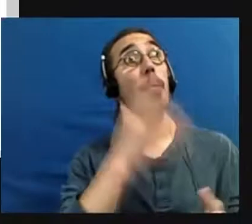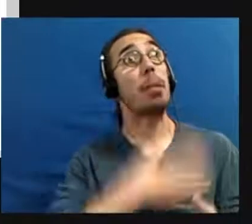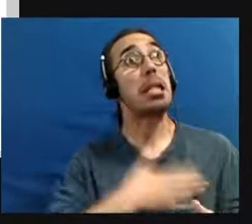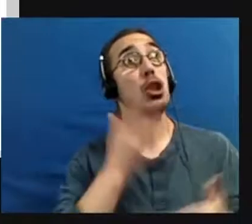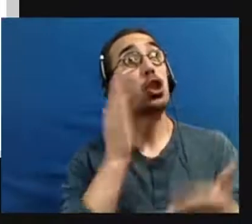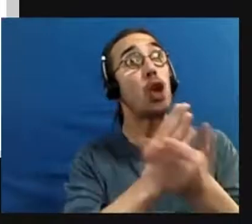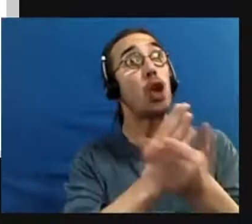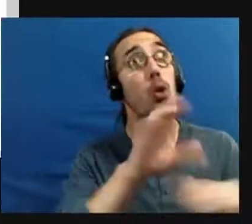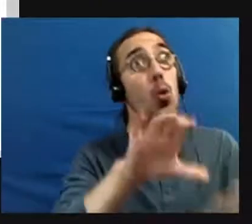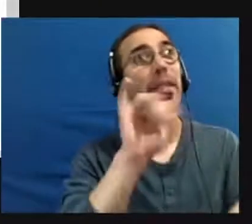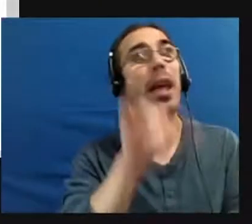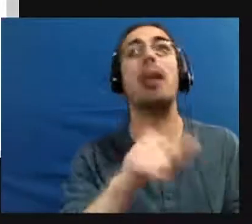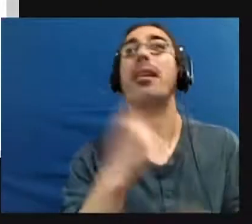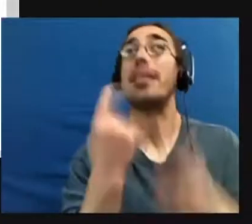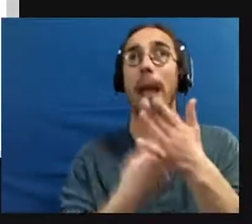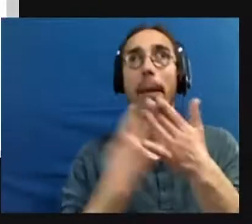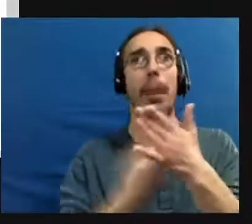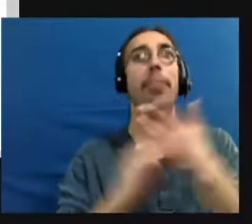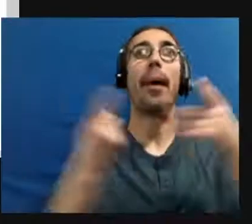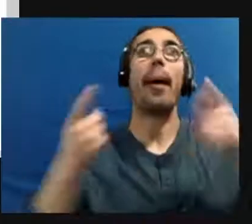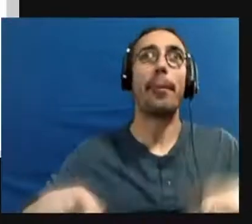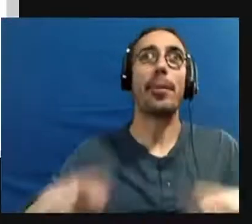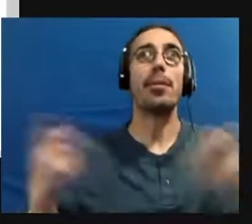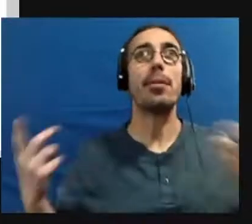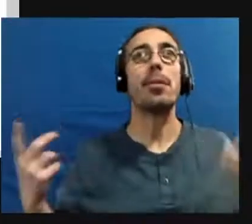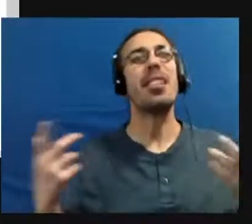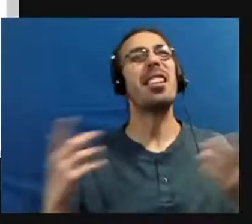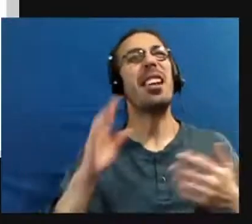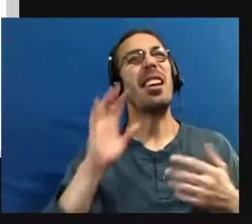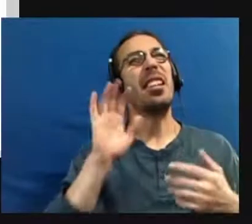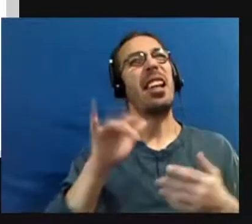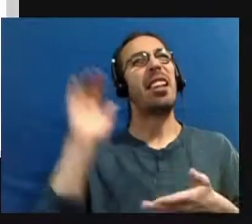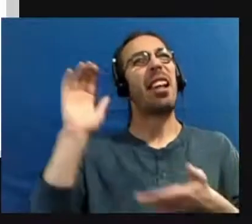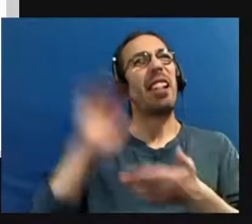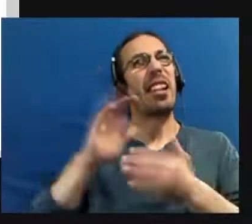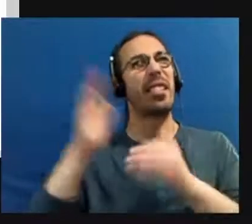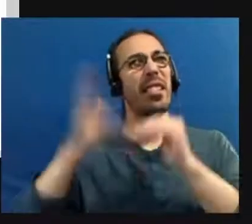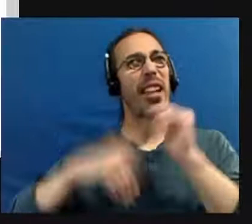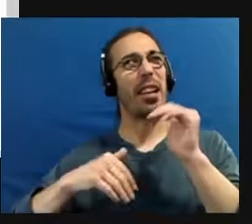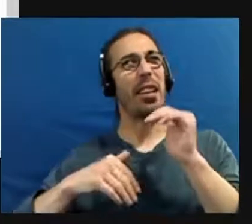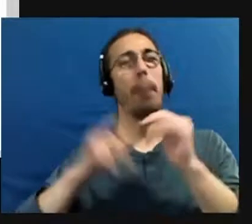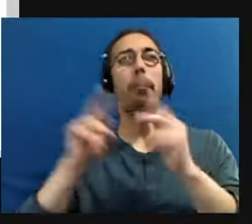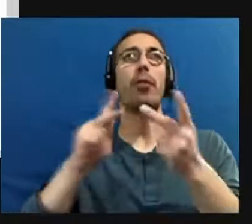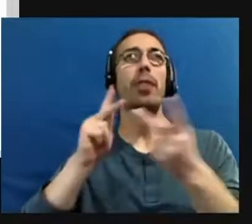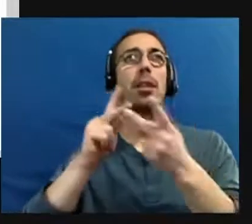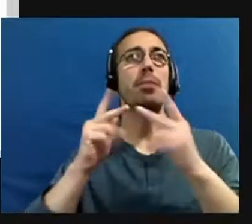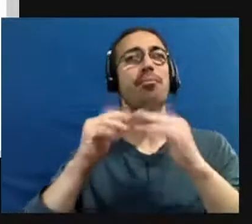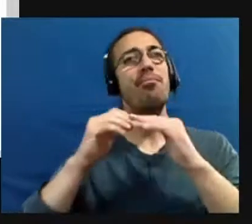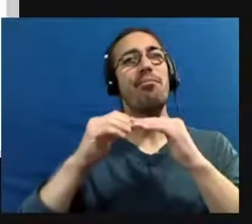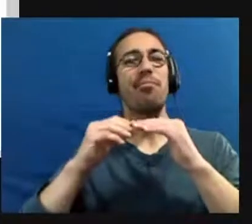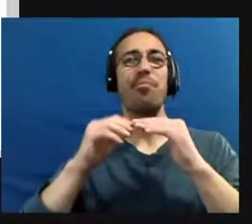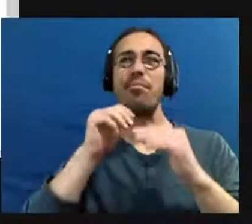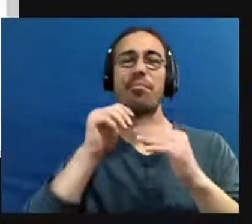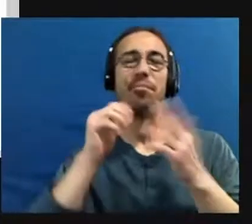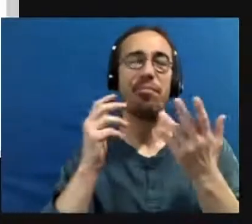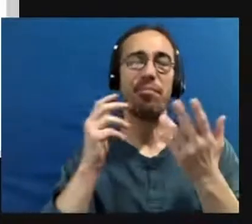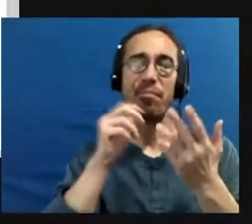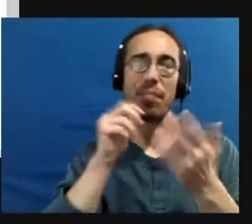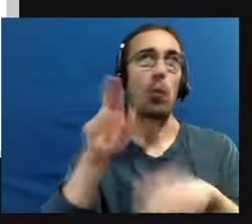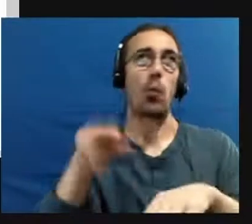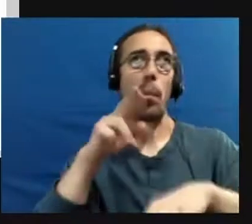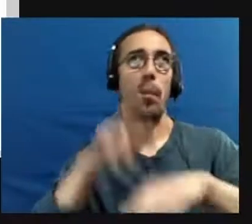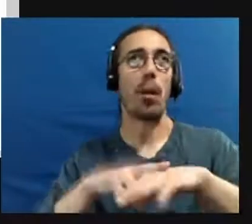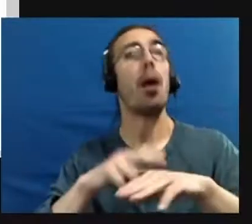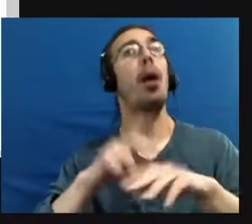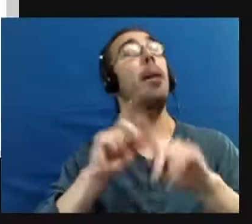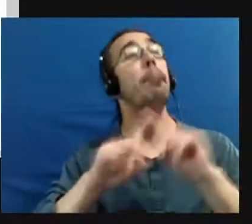That happens and it is sort of less than ideal. And then if they are including